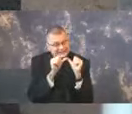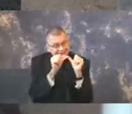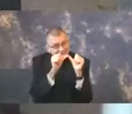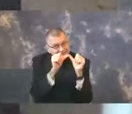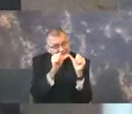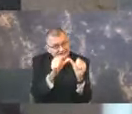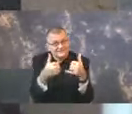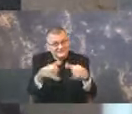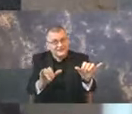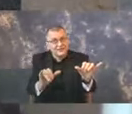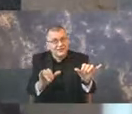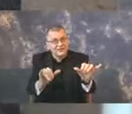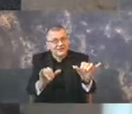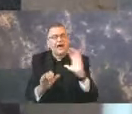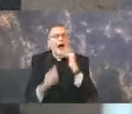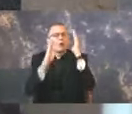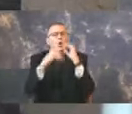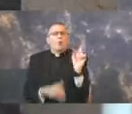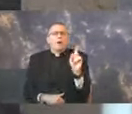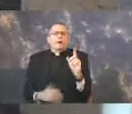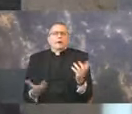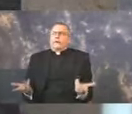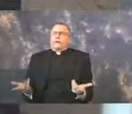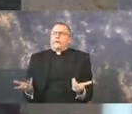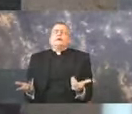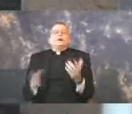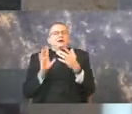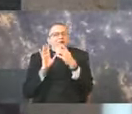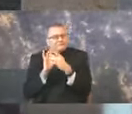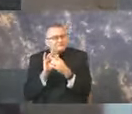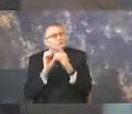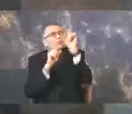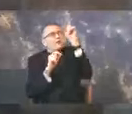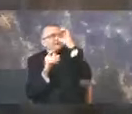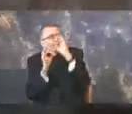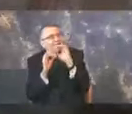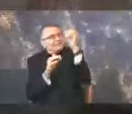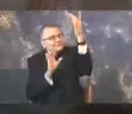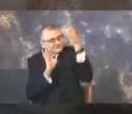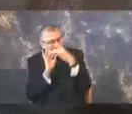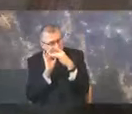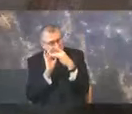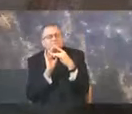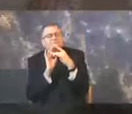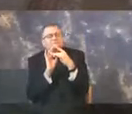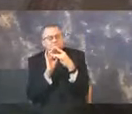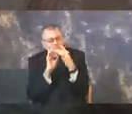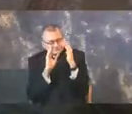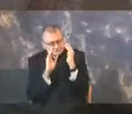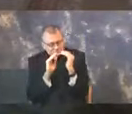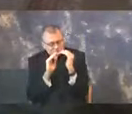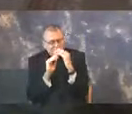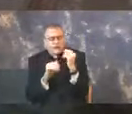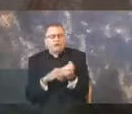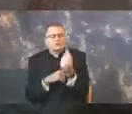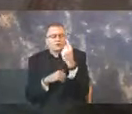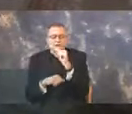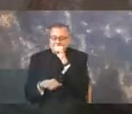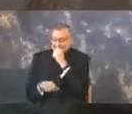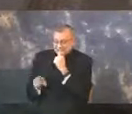Our hope especially comes from the faith that understands suffering, that seeks not only to find the cross